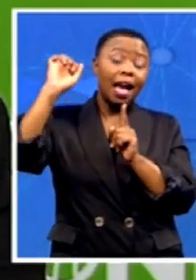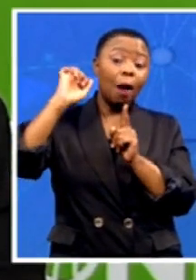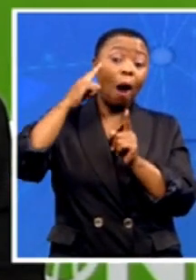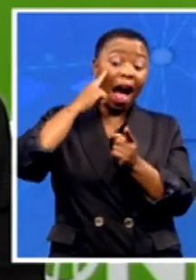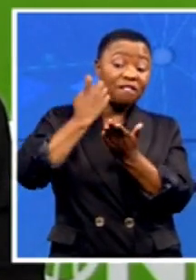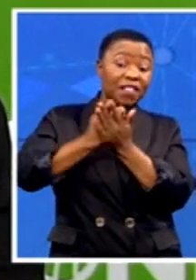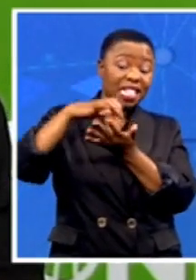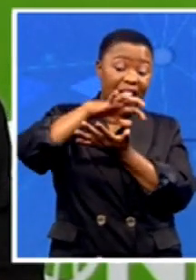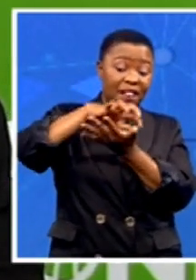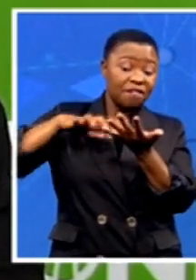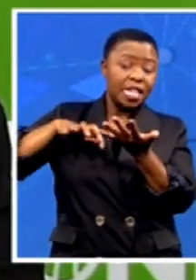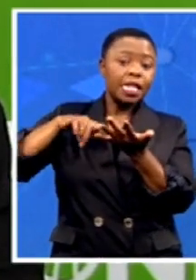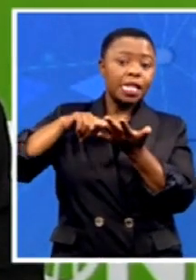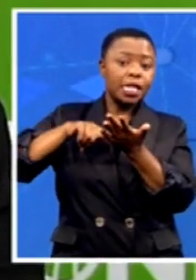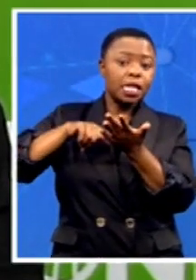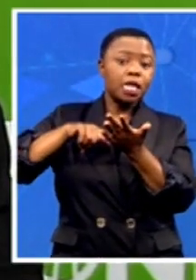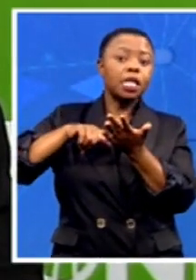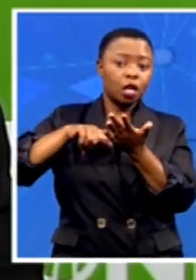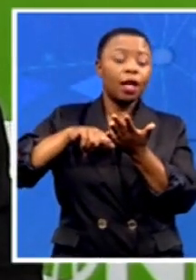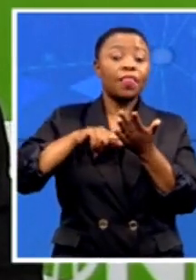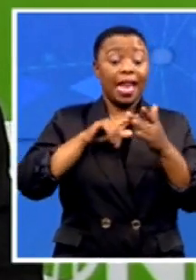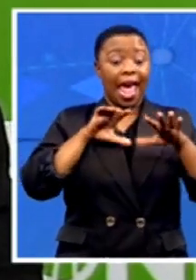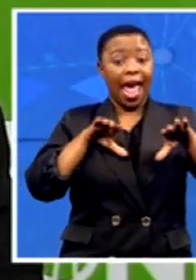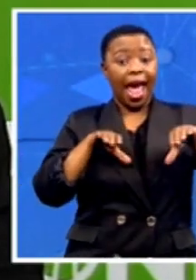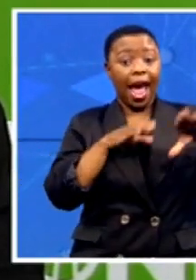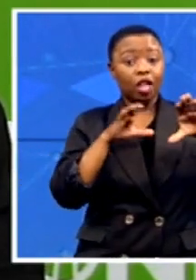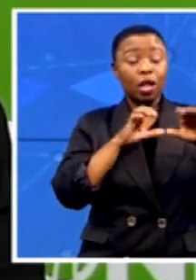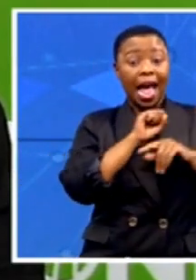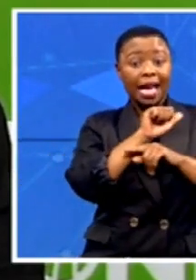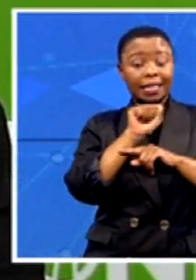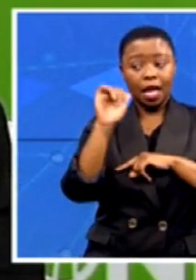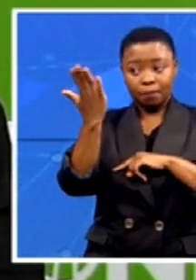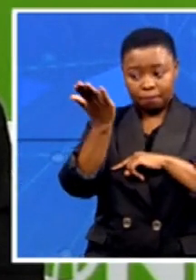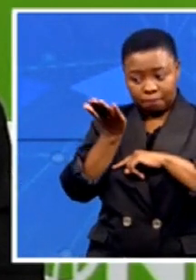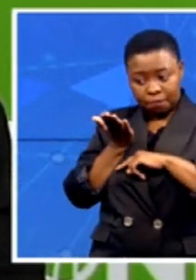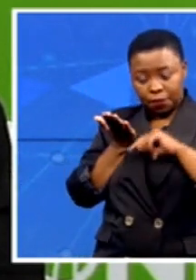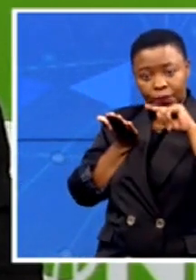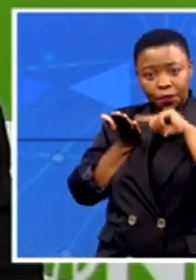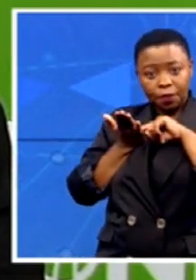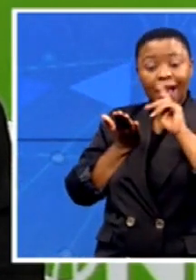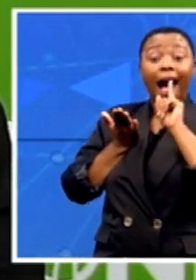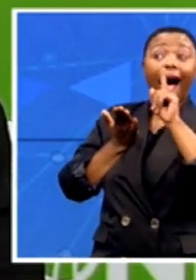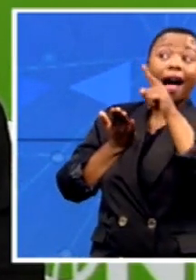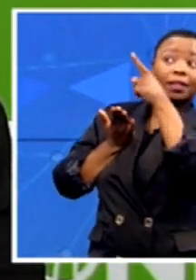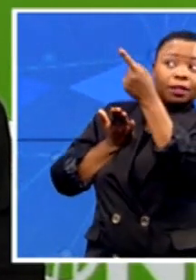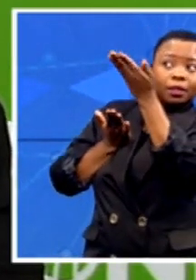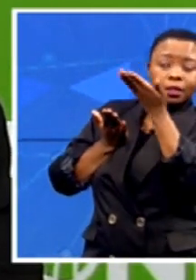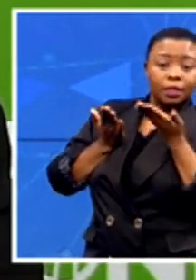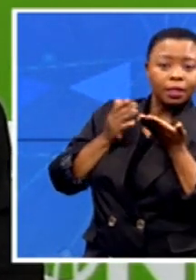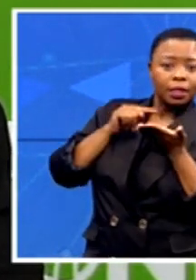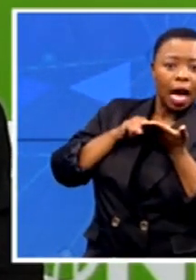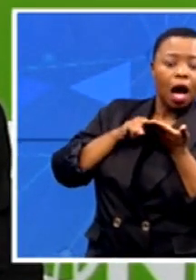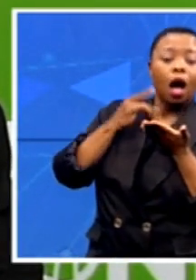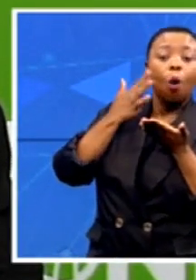Action SA then, in the event of receiving that answering affidavit, has until close of business on the 7th, which is tomorrow,